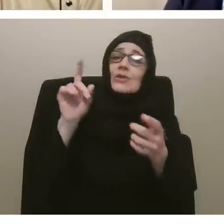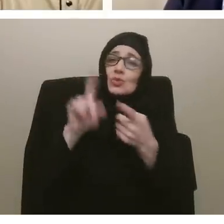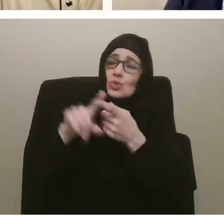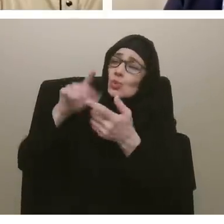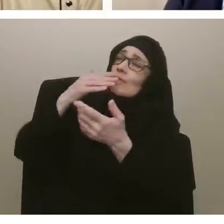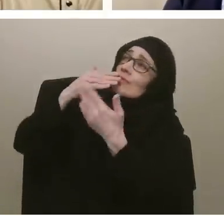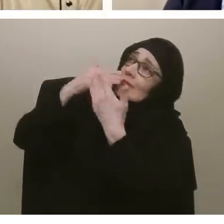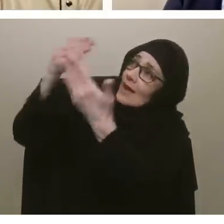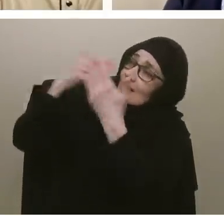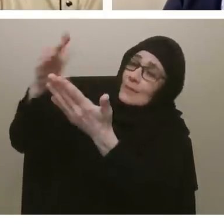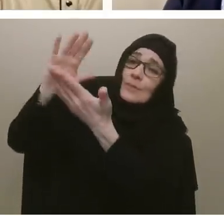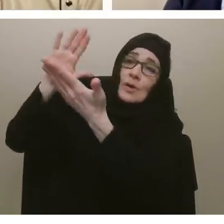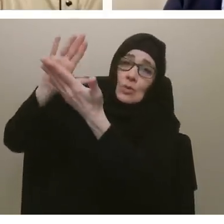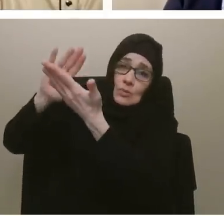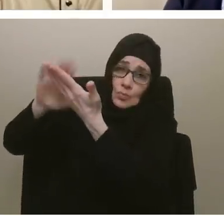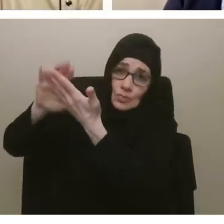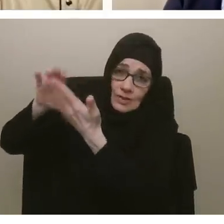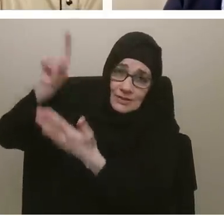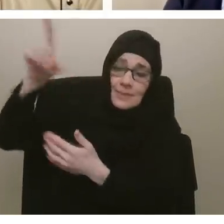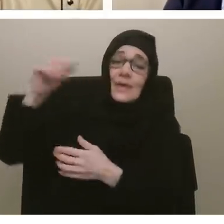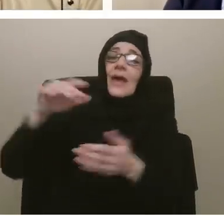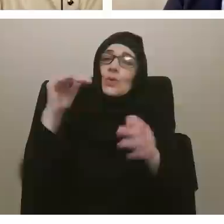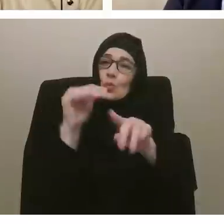him, to remind others to thank him as well.